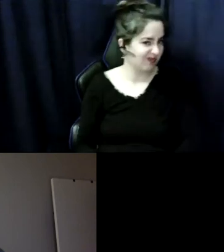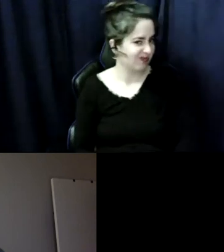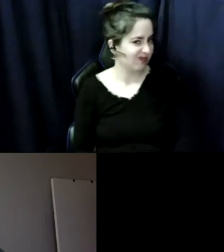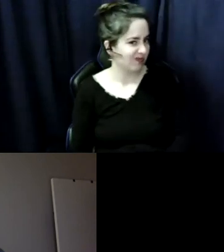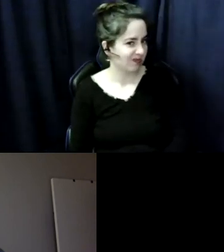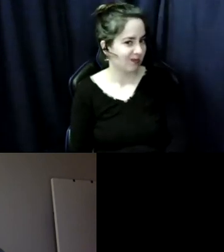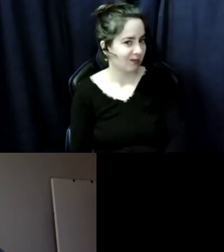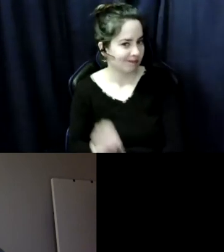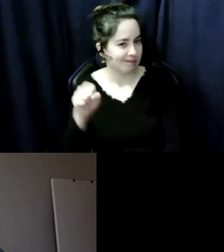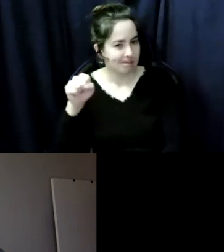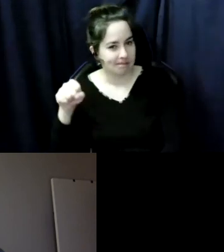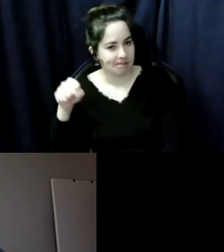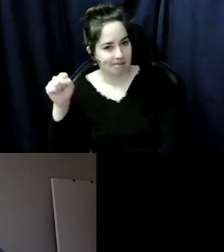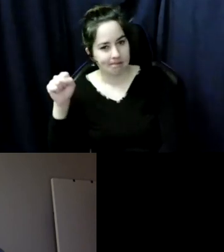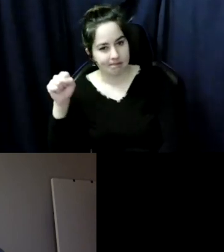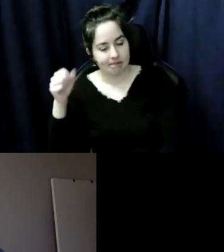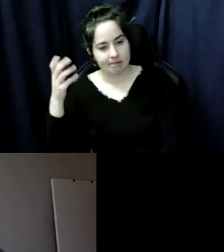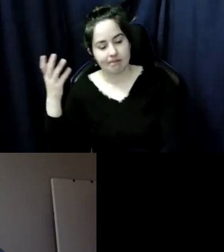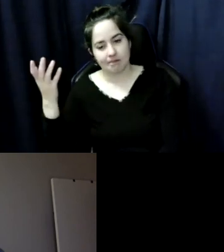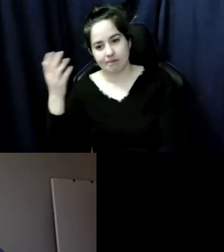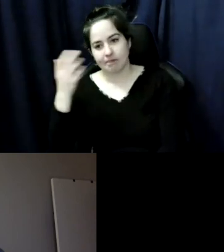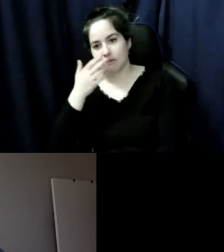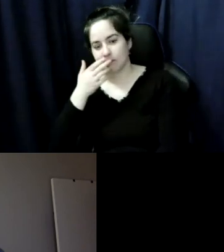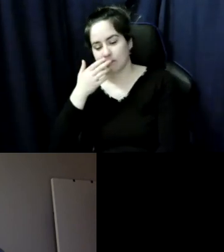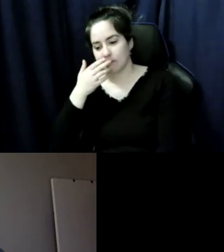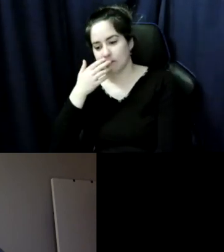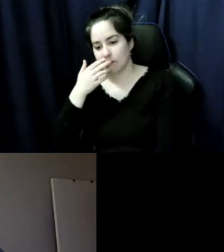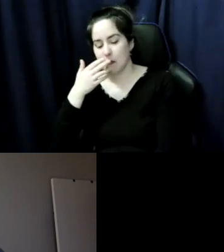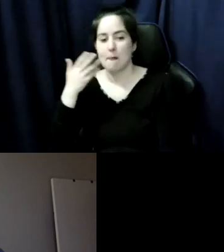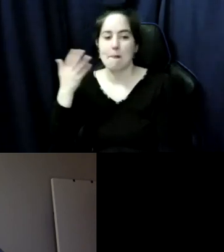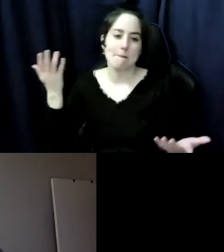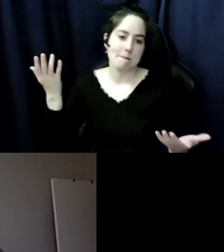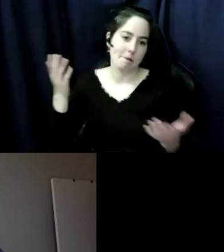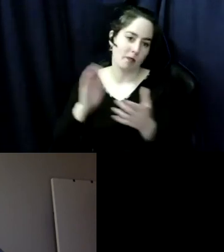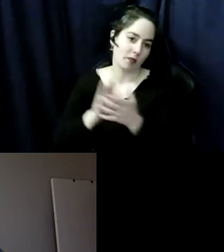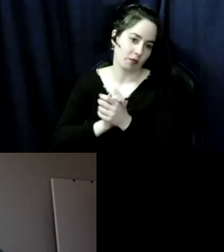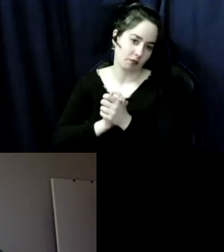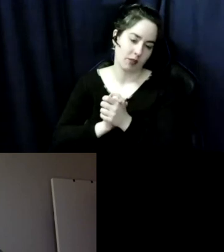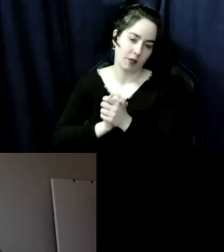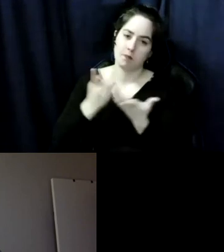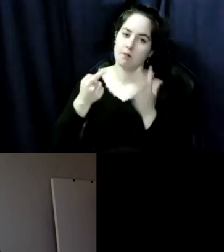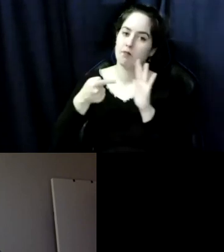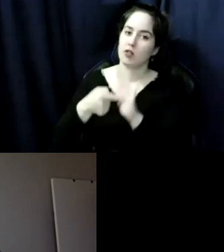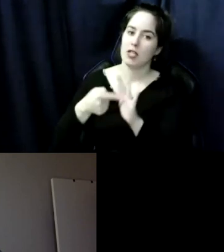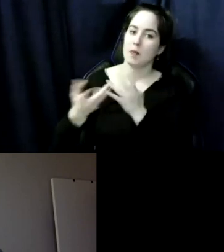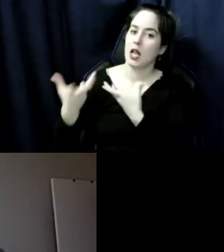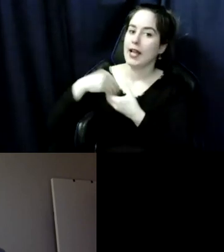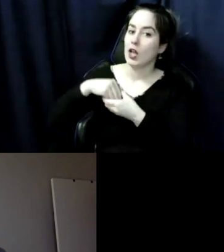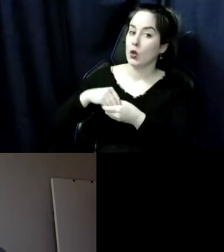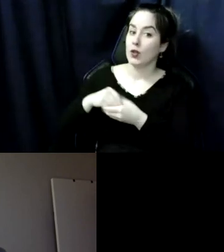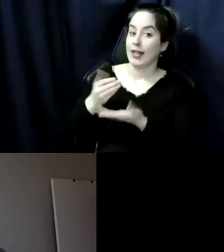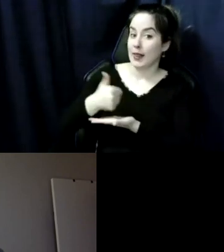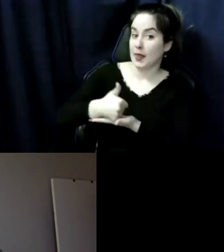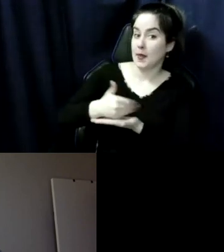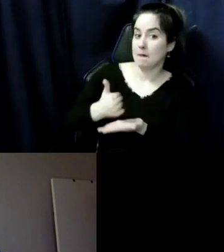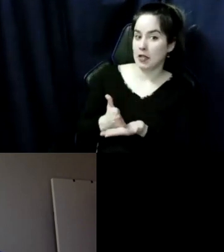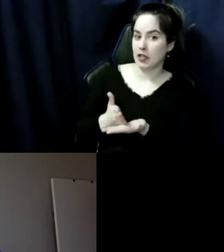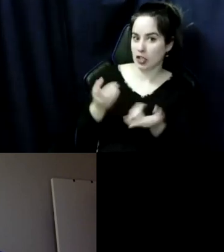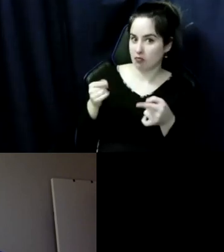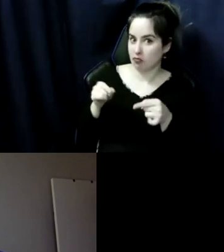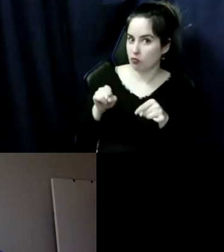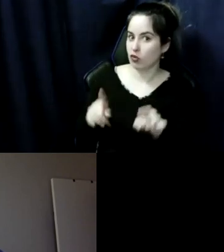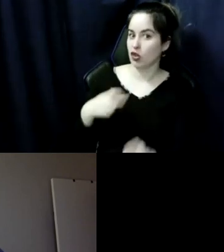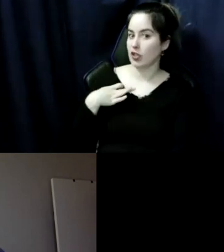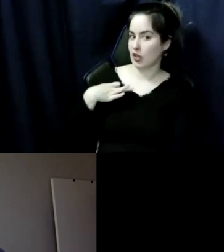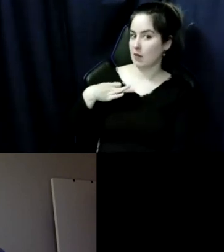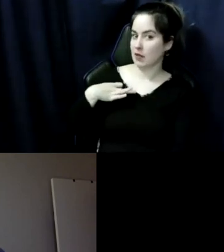So if it might be something to try, if possible, to include in a budget or a plan when you're submitting your